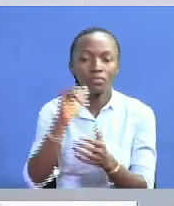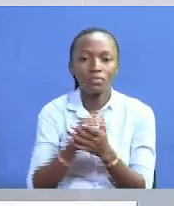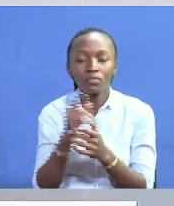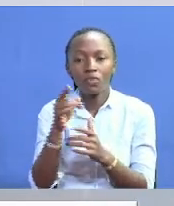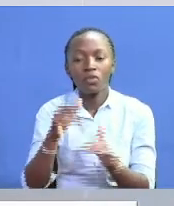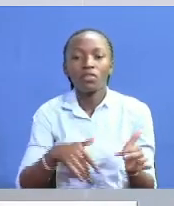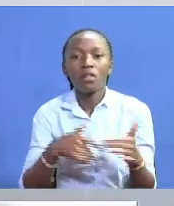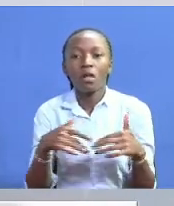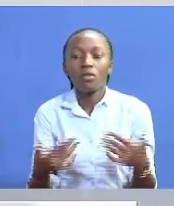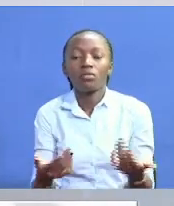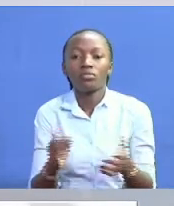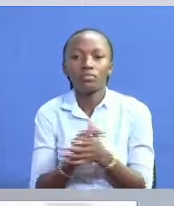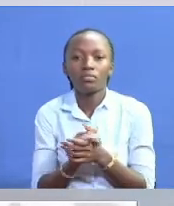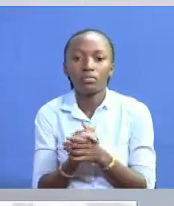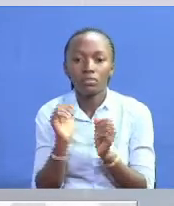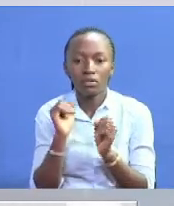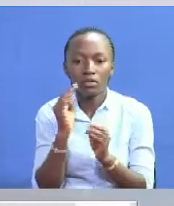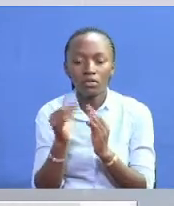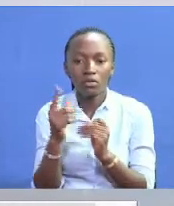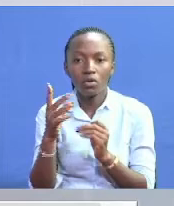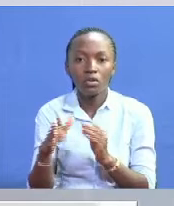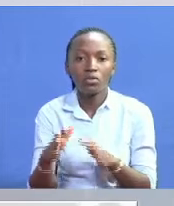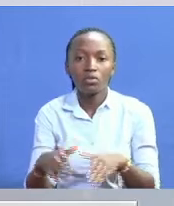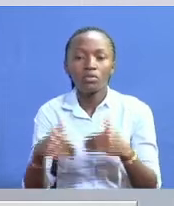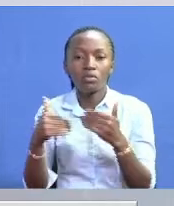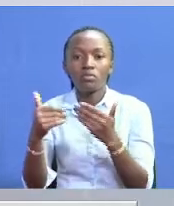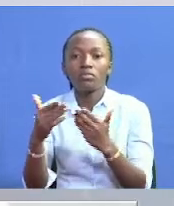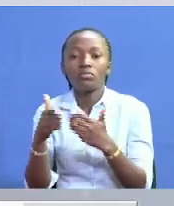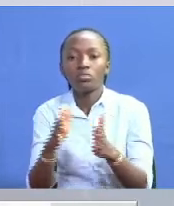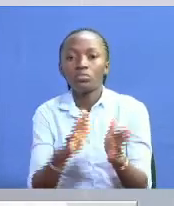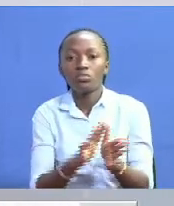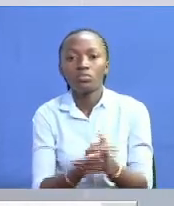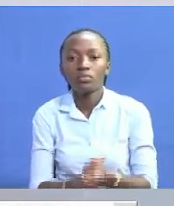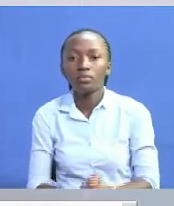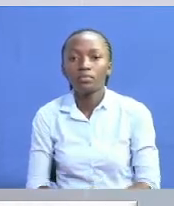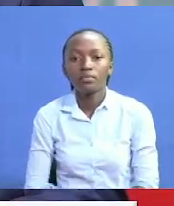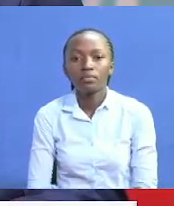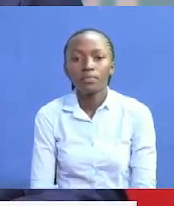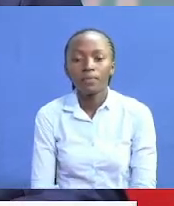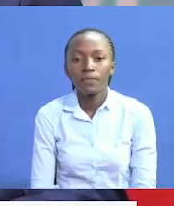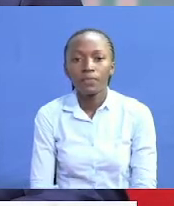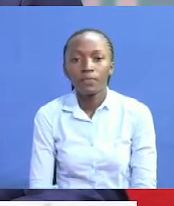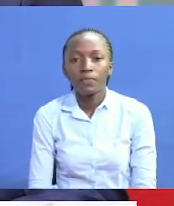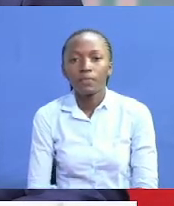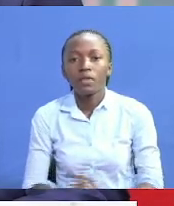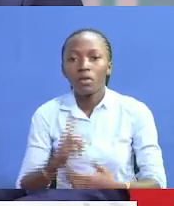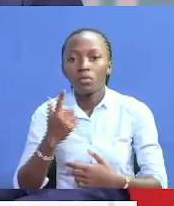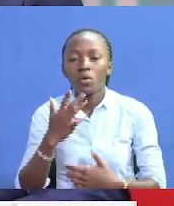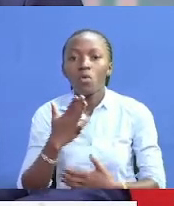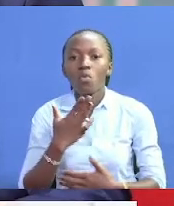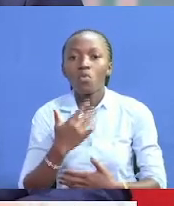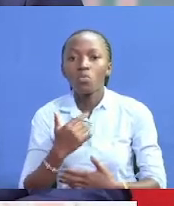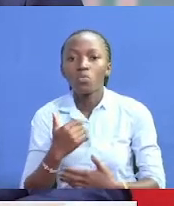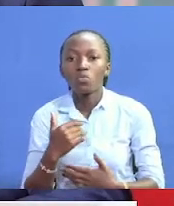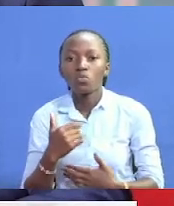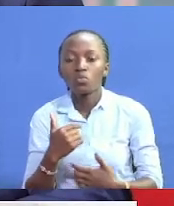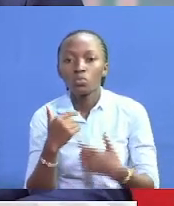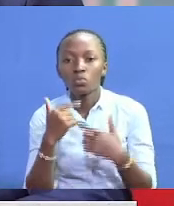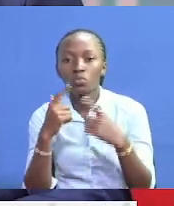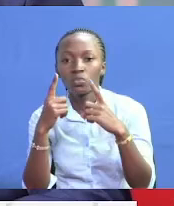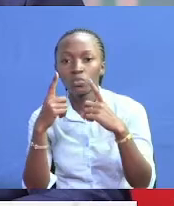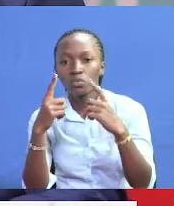probably you'd wish to give them priority and address them in your leadership? Yeah, first I would address the quality